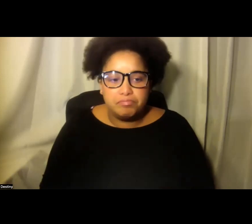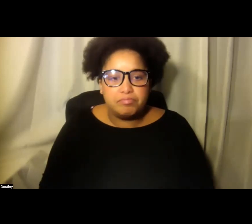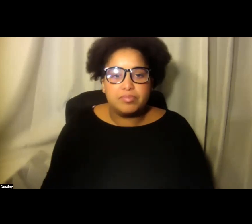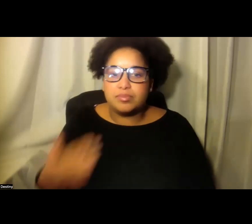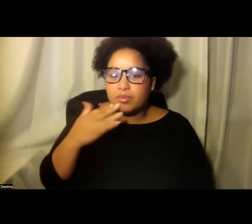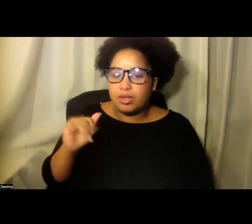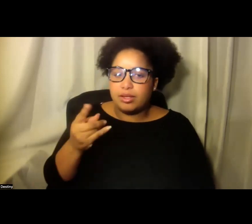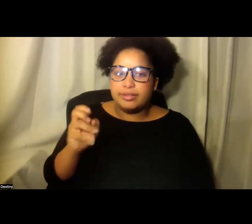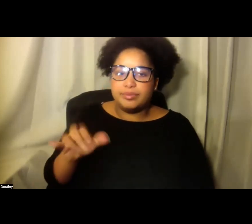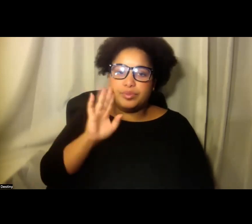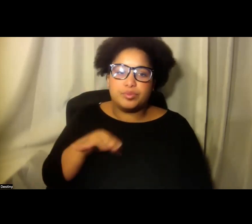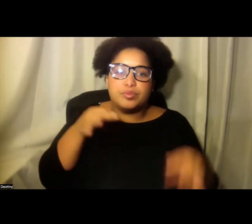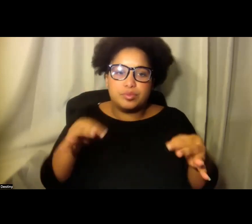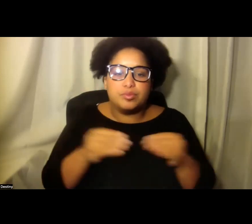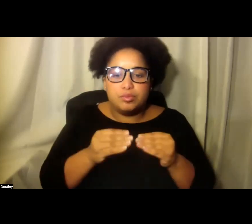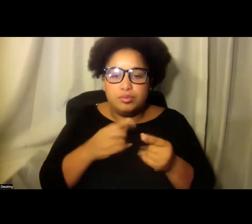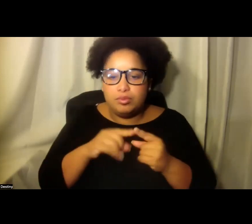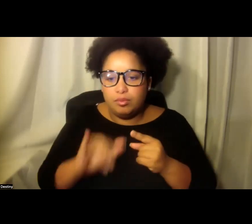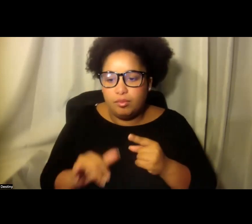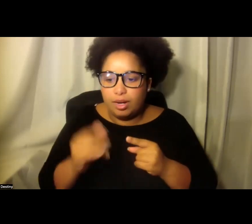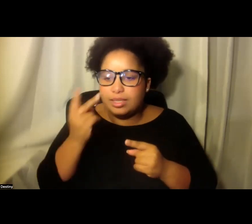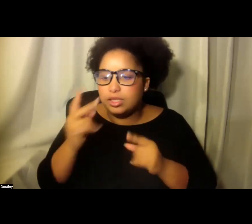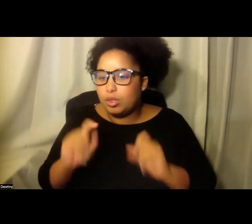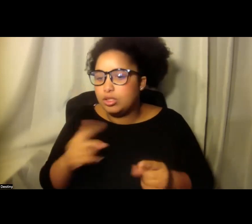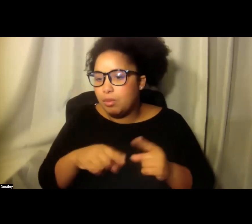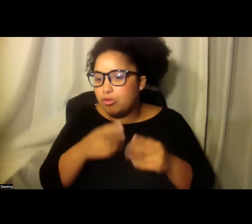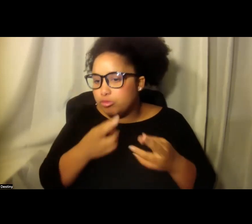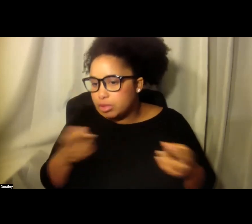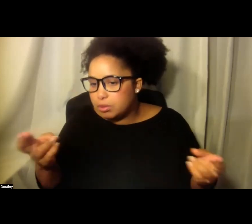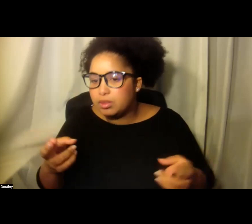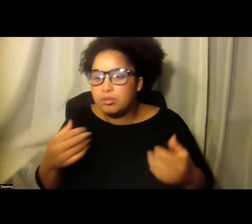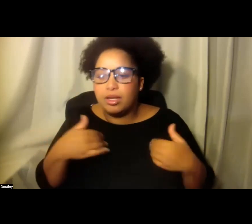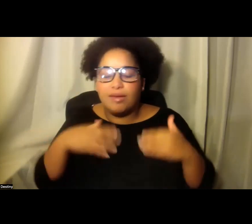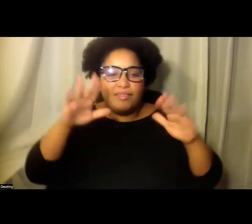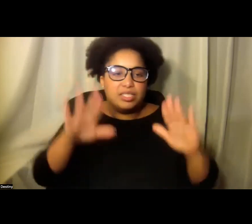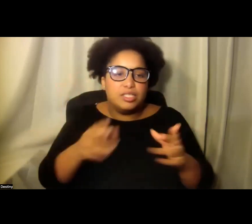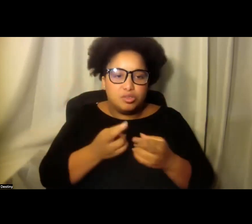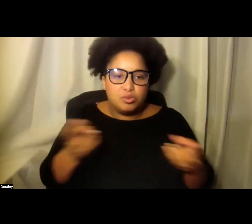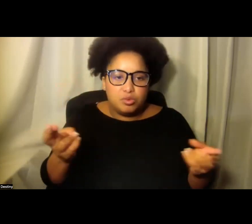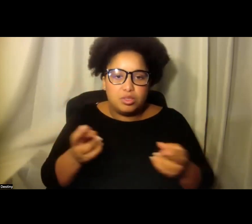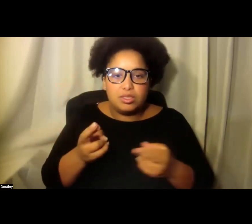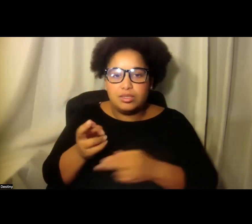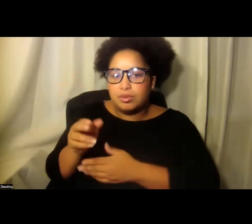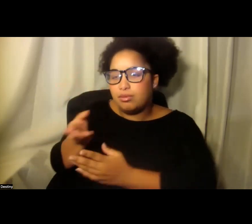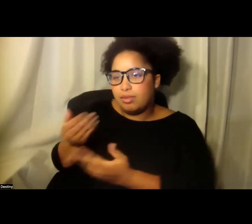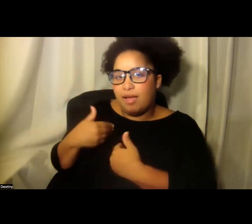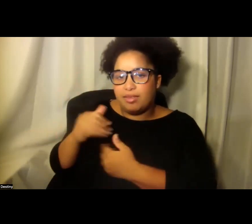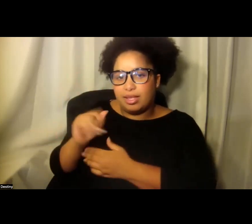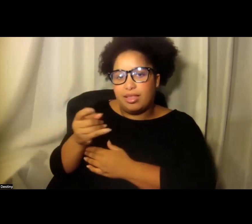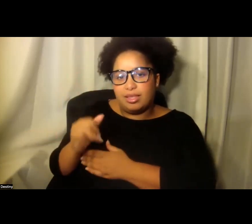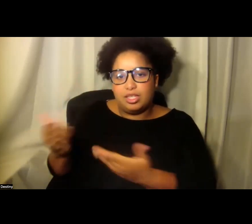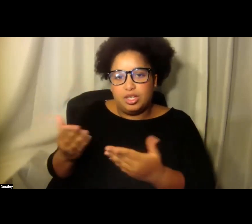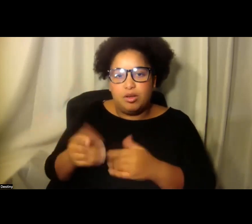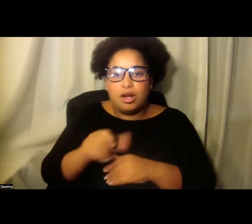going to go into more detail on that. And there's some questions about the resources. We have a fantastic resource in Anthony, and we'll share with you where